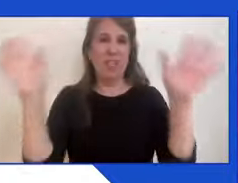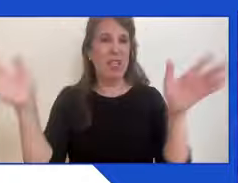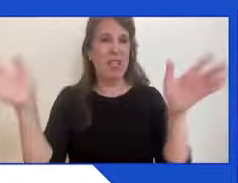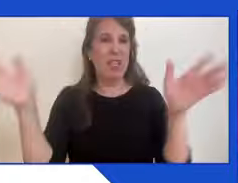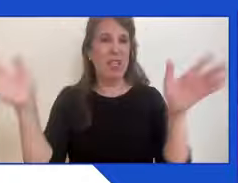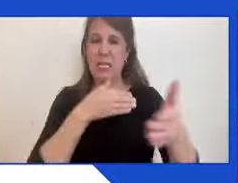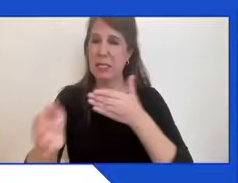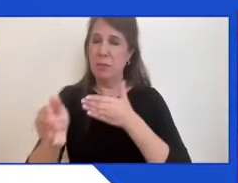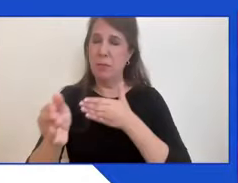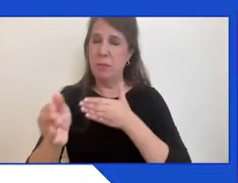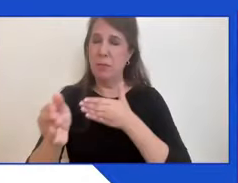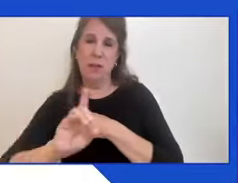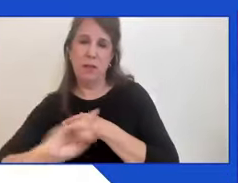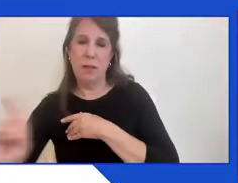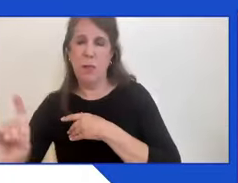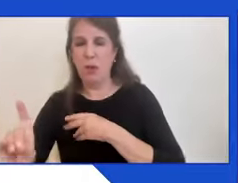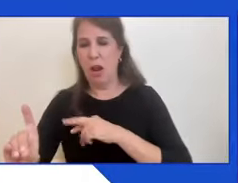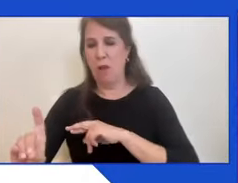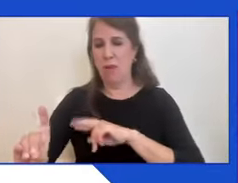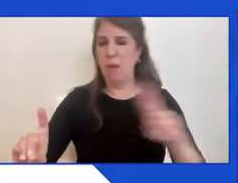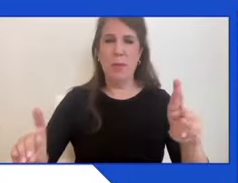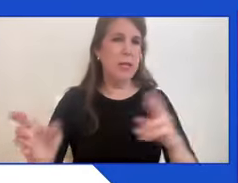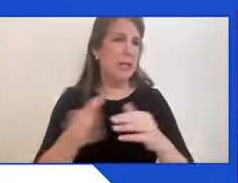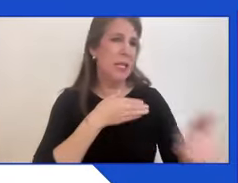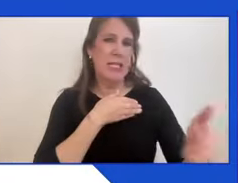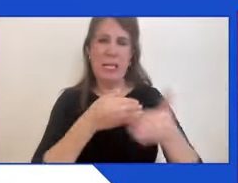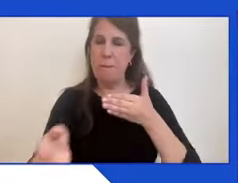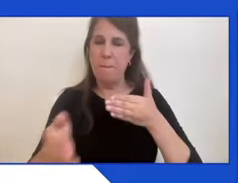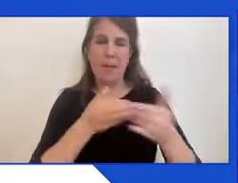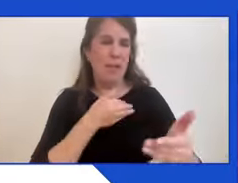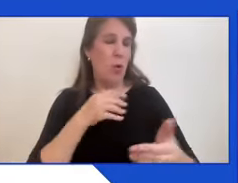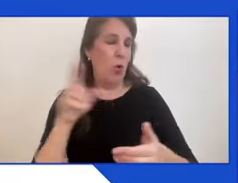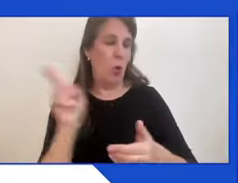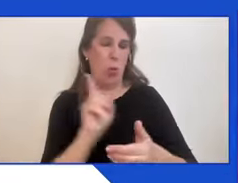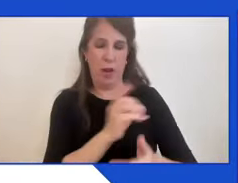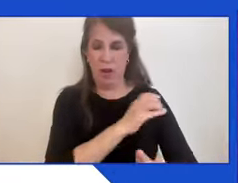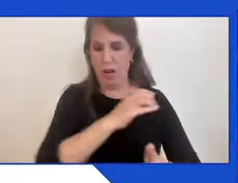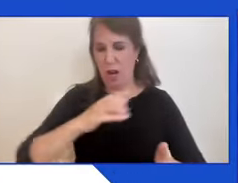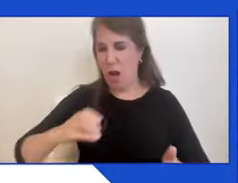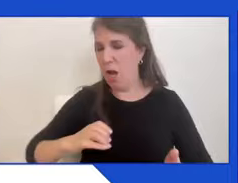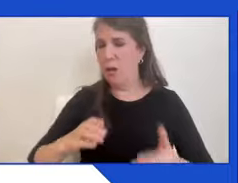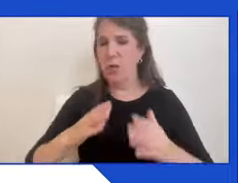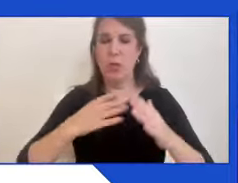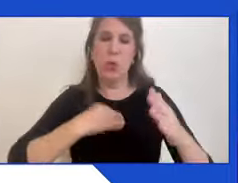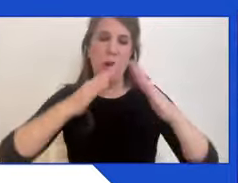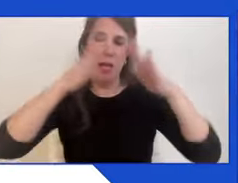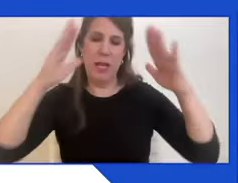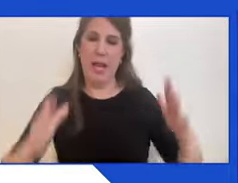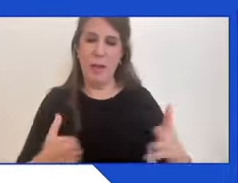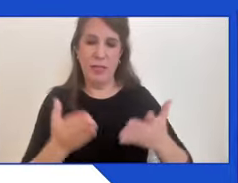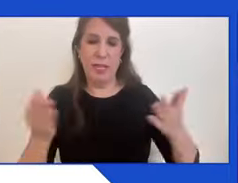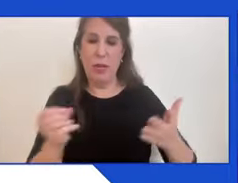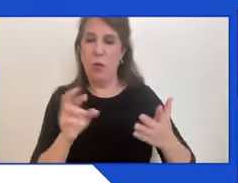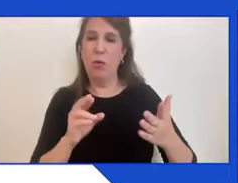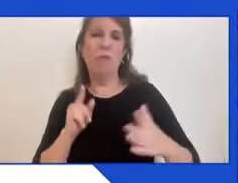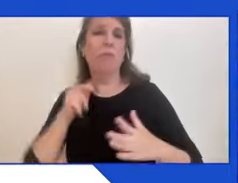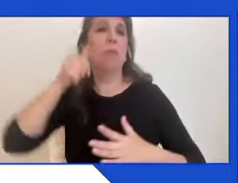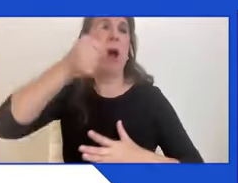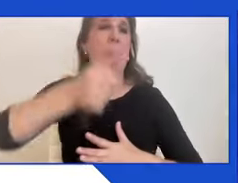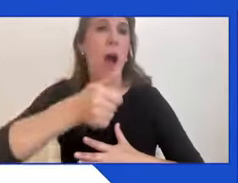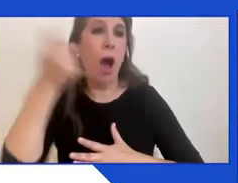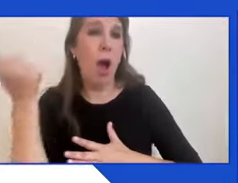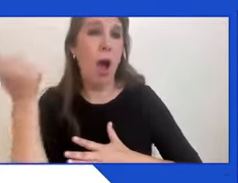political persuasion, at the White House or in the Congress, at home and abroad, this government